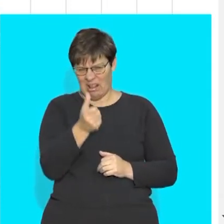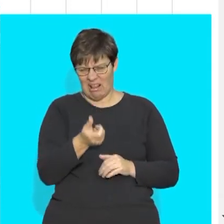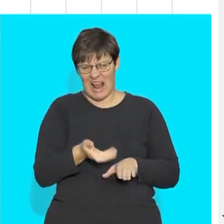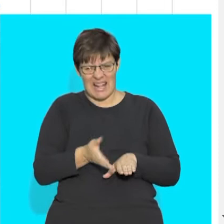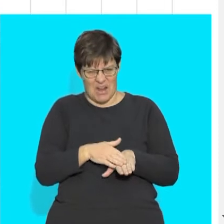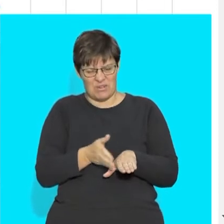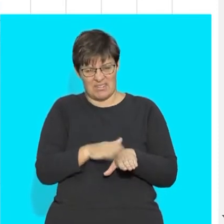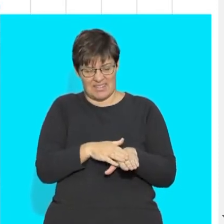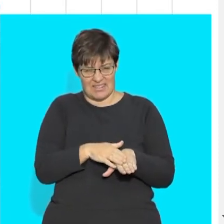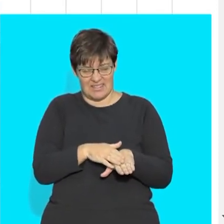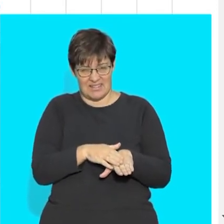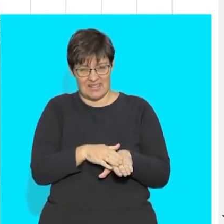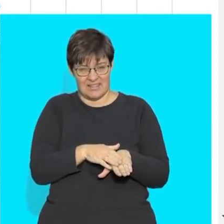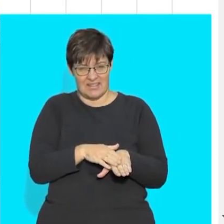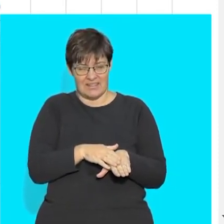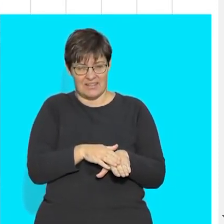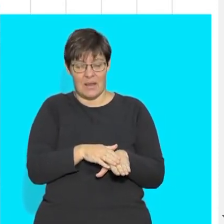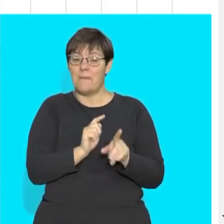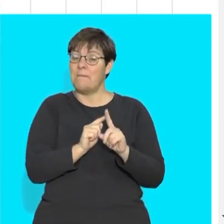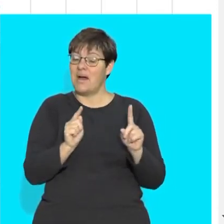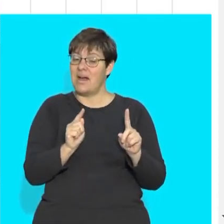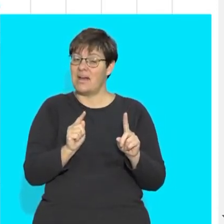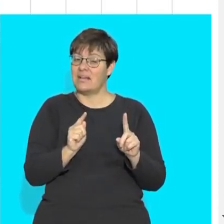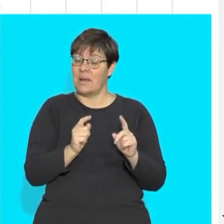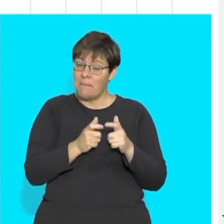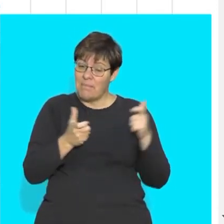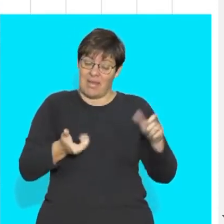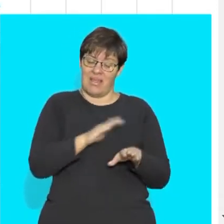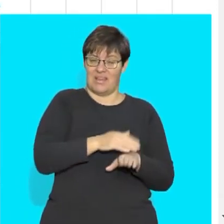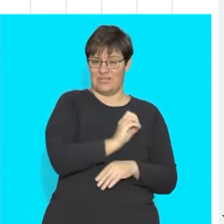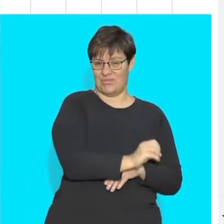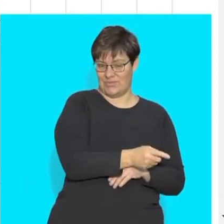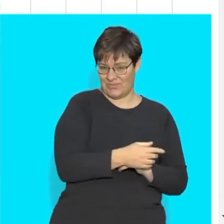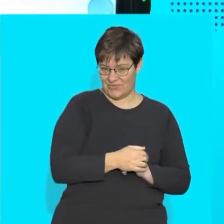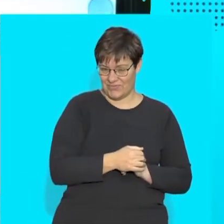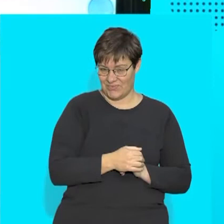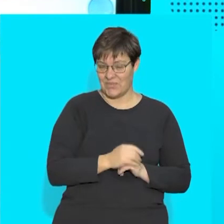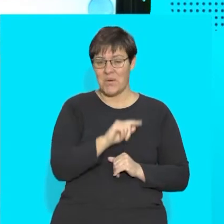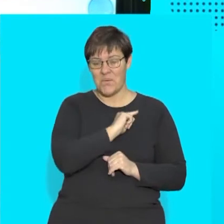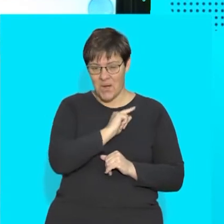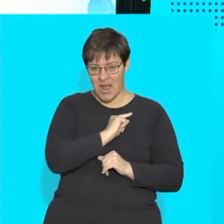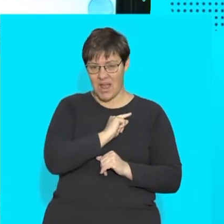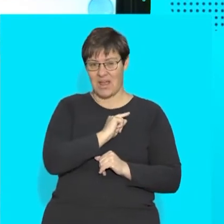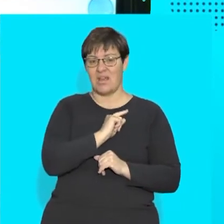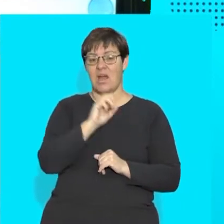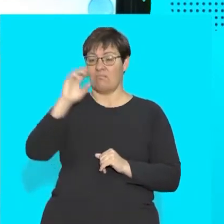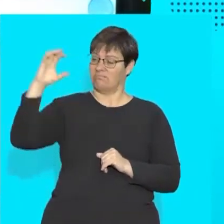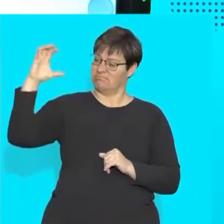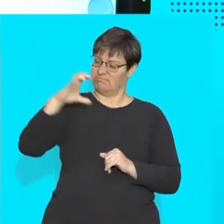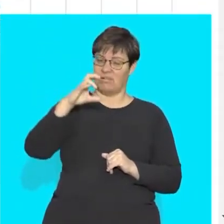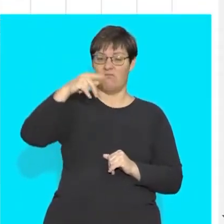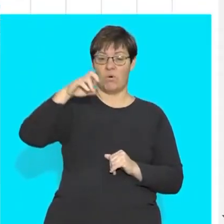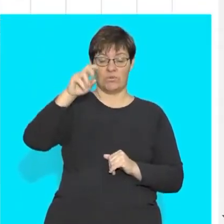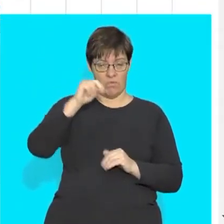small current, but it is a bigger current. Why? Because there's more